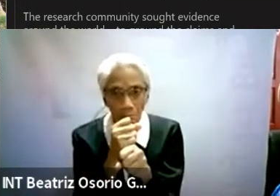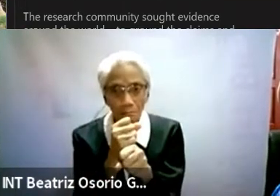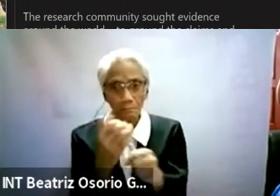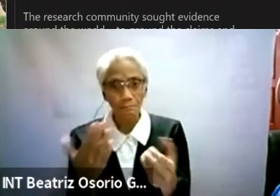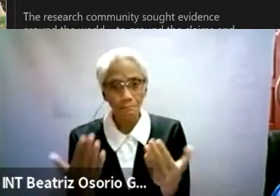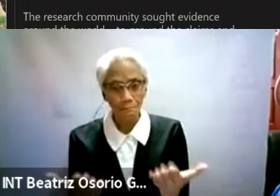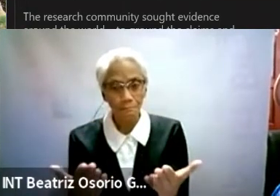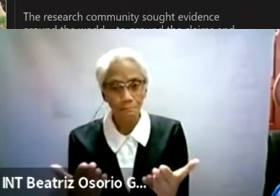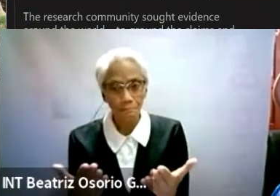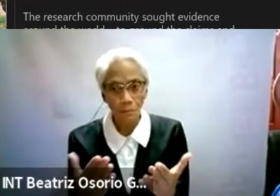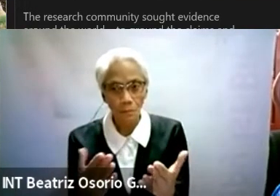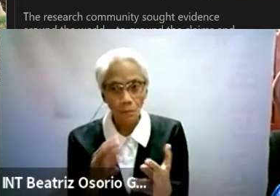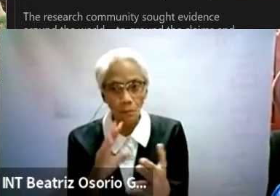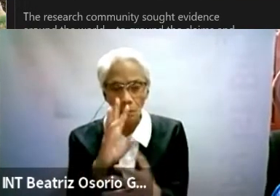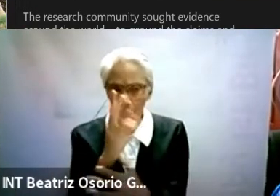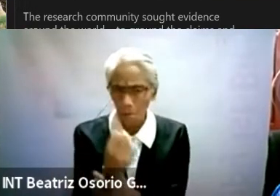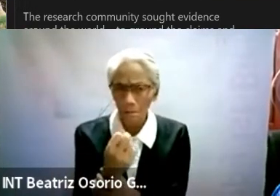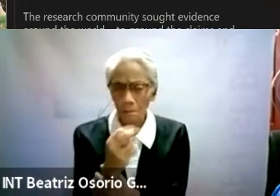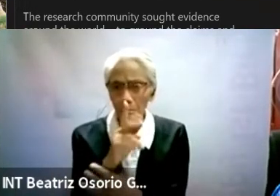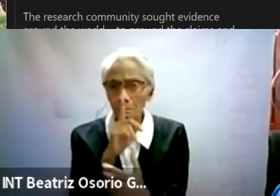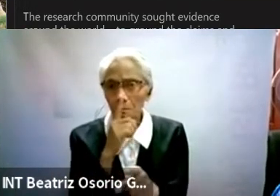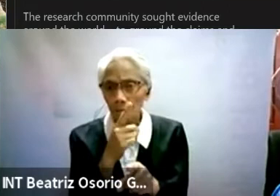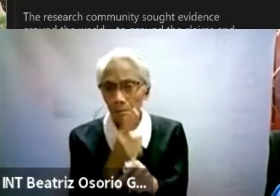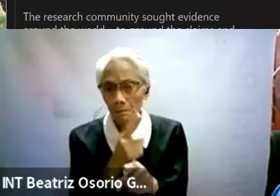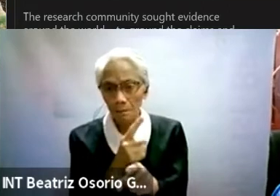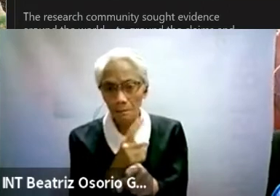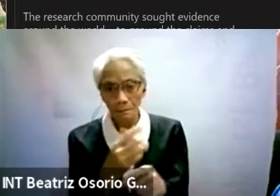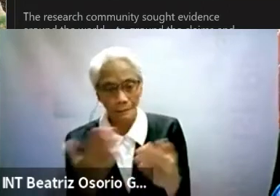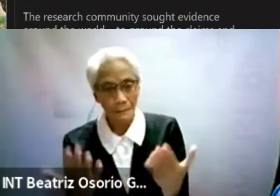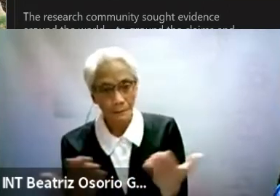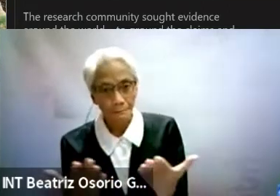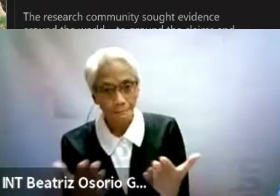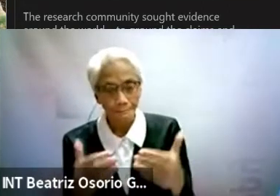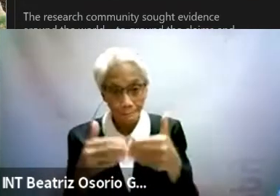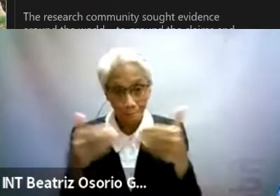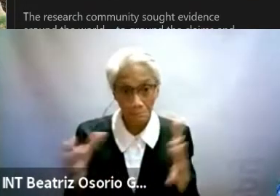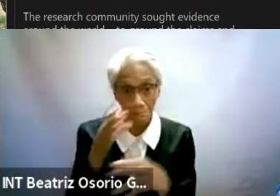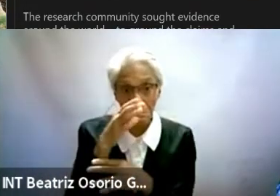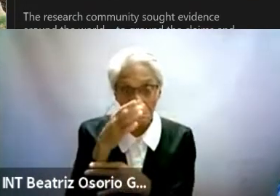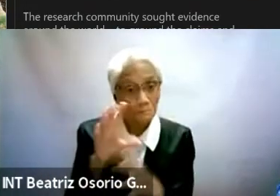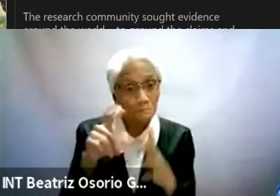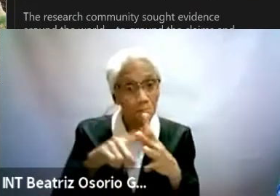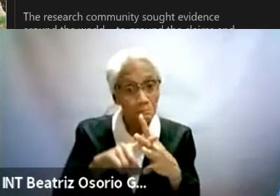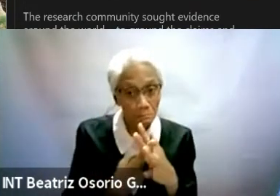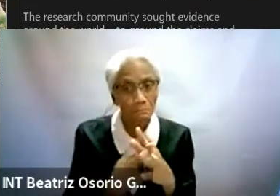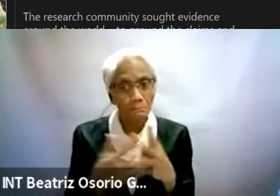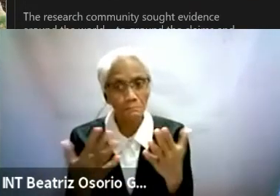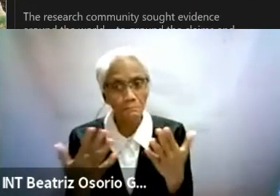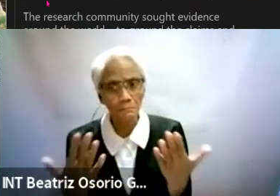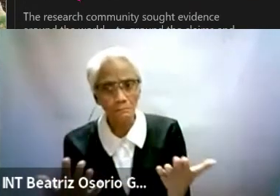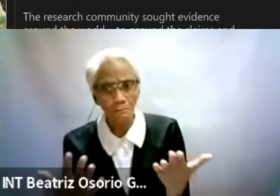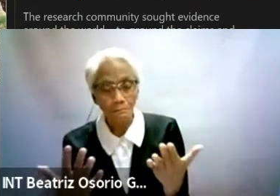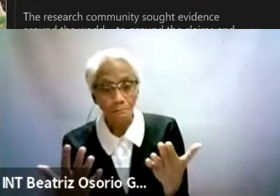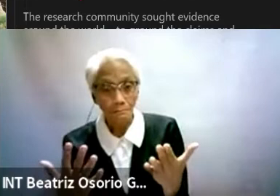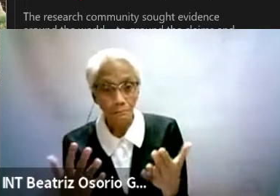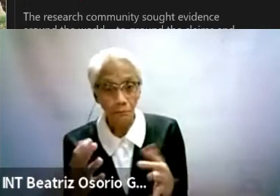2014, when really the process of producing this general comment began. It's now already, if you like,